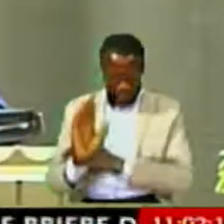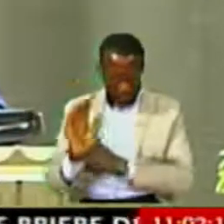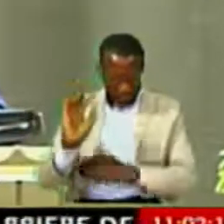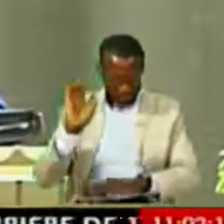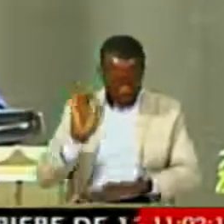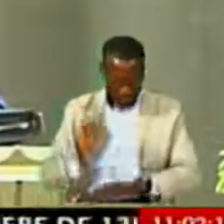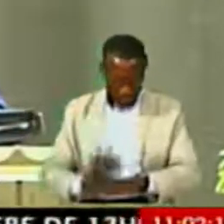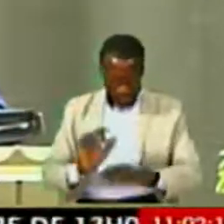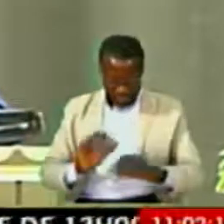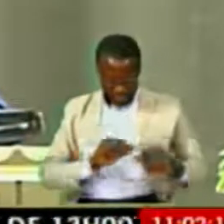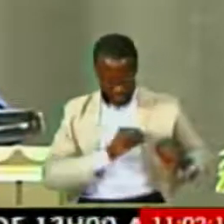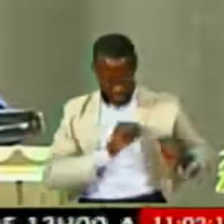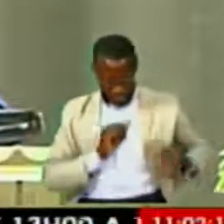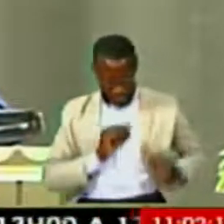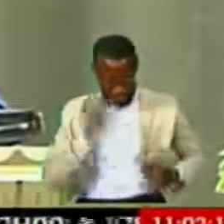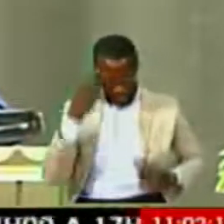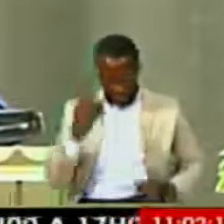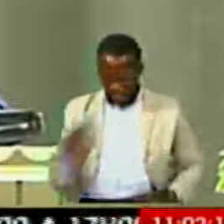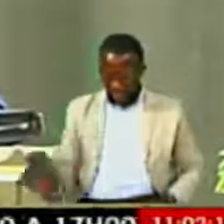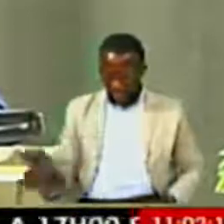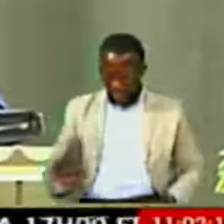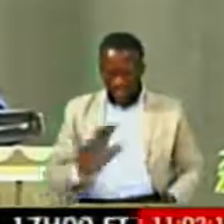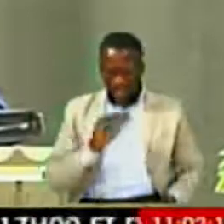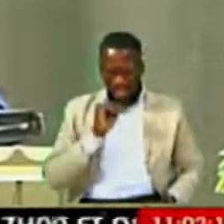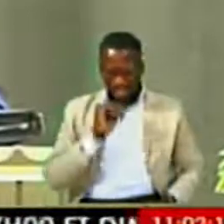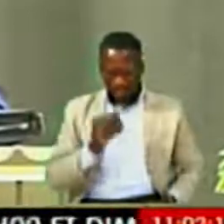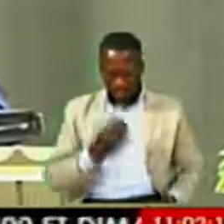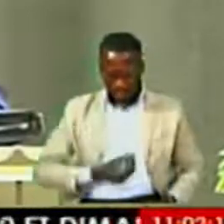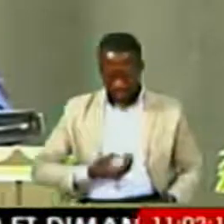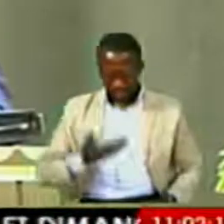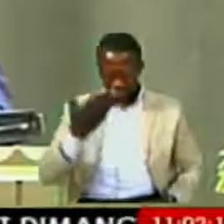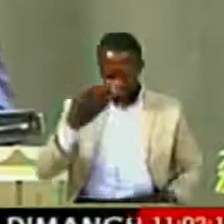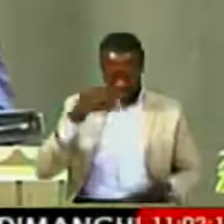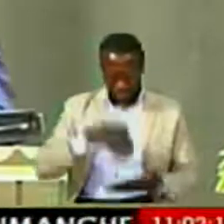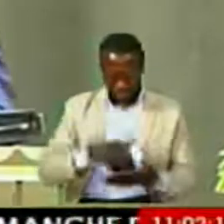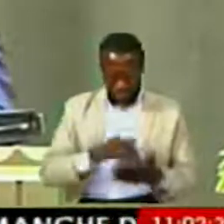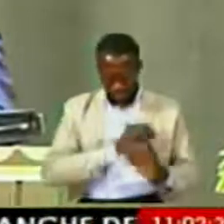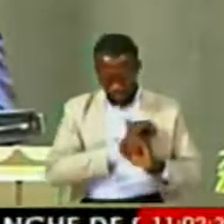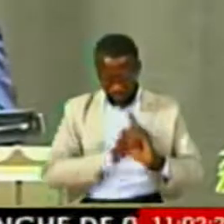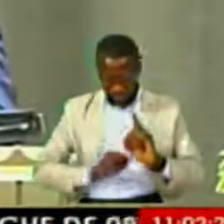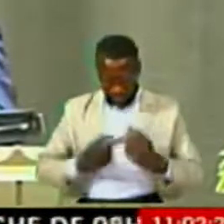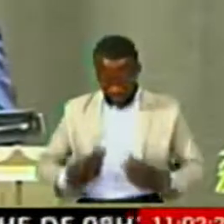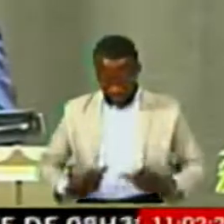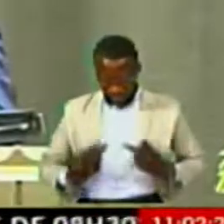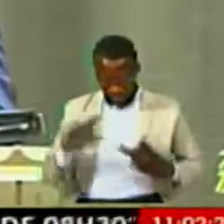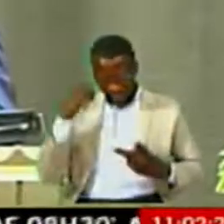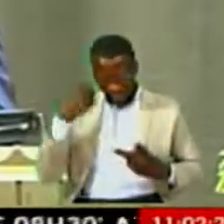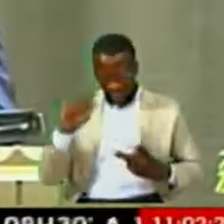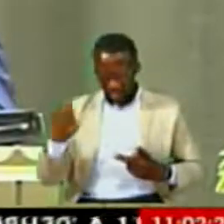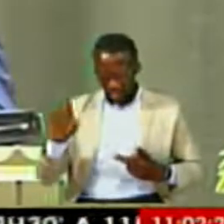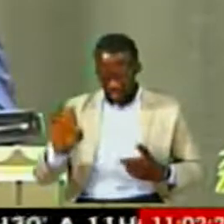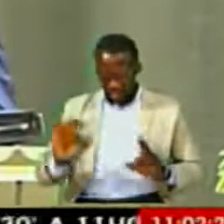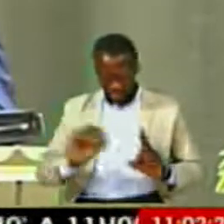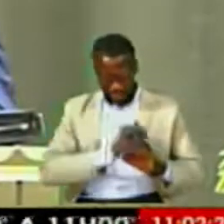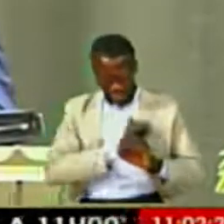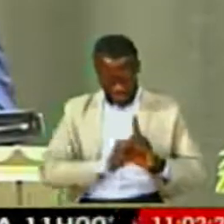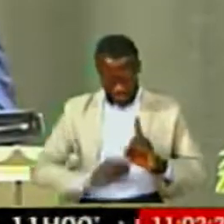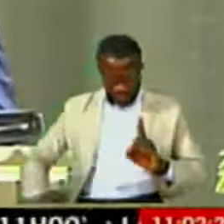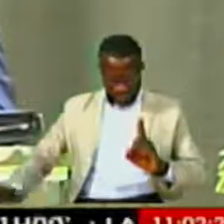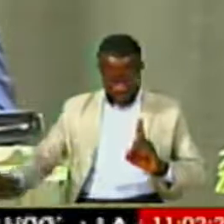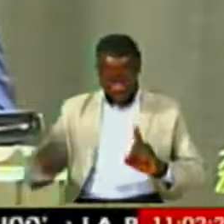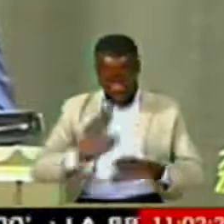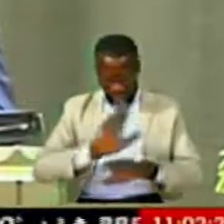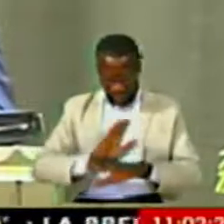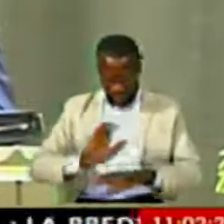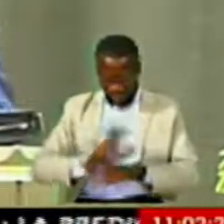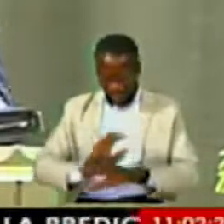you, vous n'avez pas encore donné votre vie au Seigneur, you have not yet given your life to the Lord, le Seigneur vous appelle. The Lord is calling you. Venez donner votre